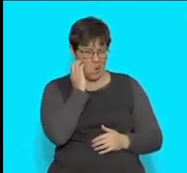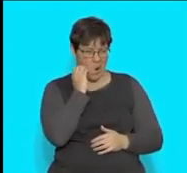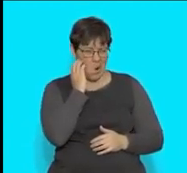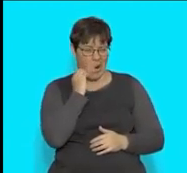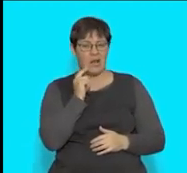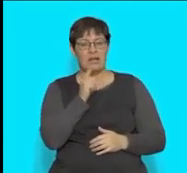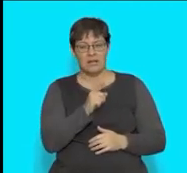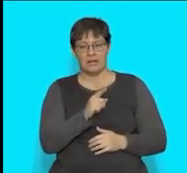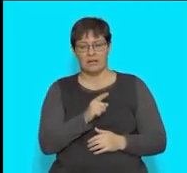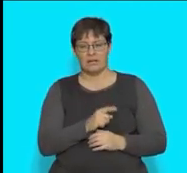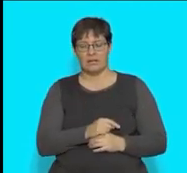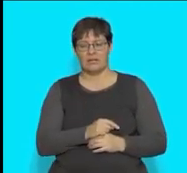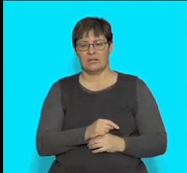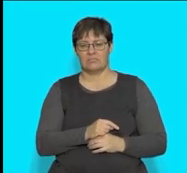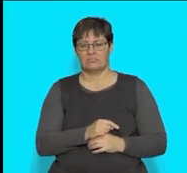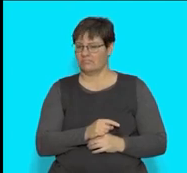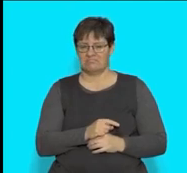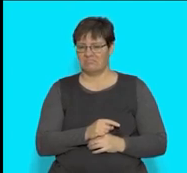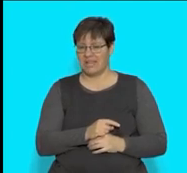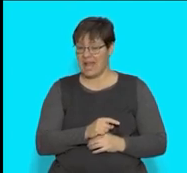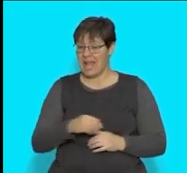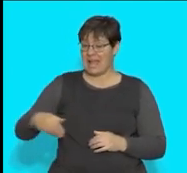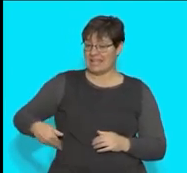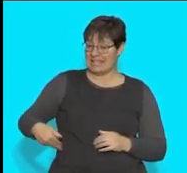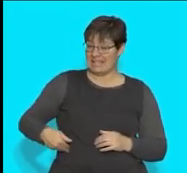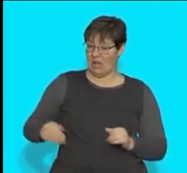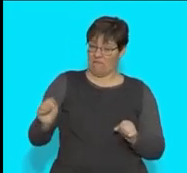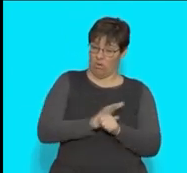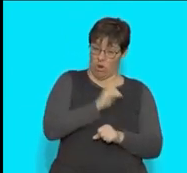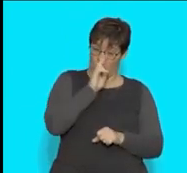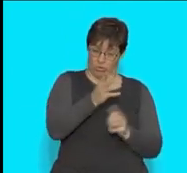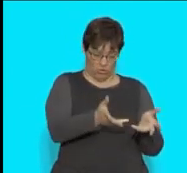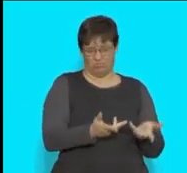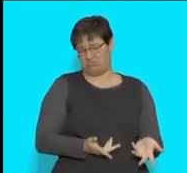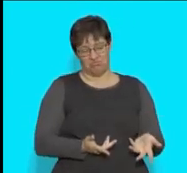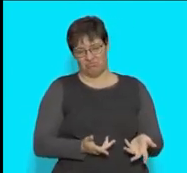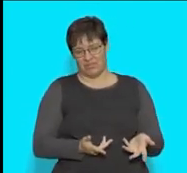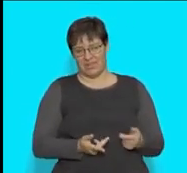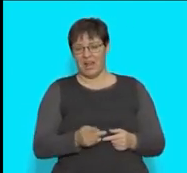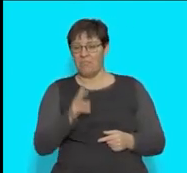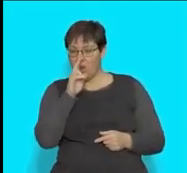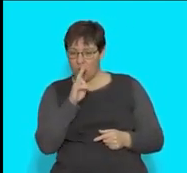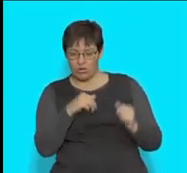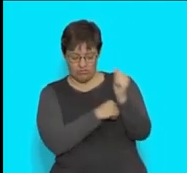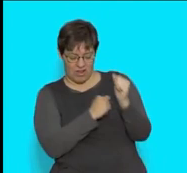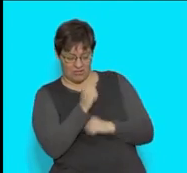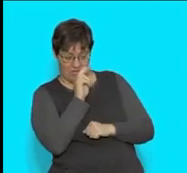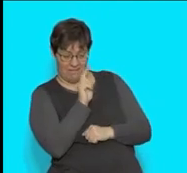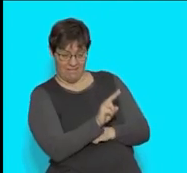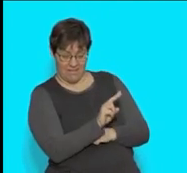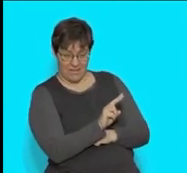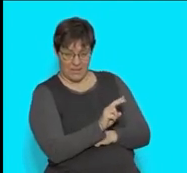that. But that's actually not what the kidneys are totally all about. I want you to have a look at this